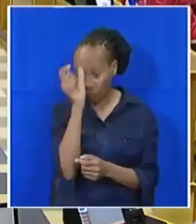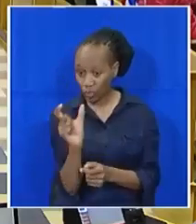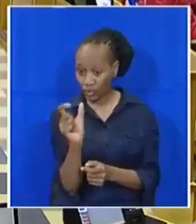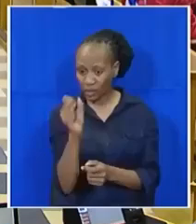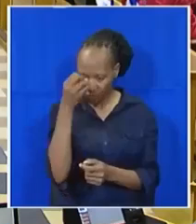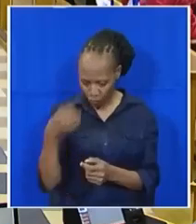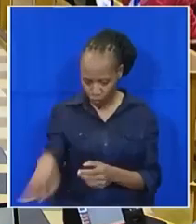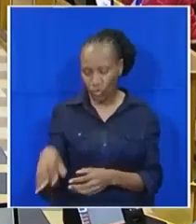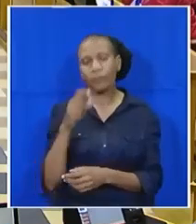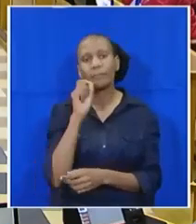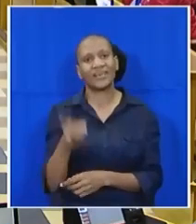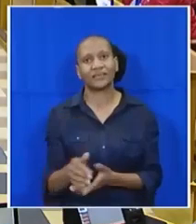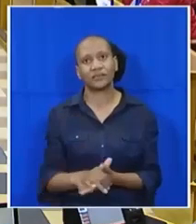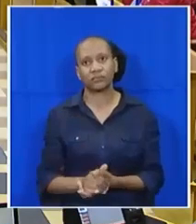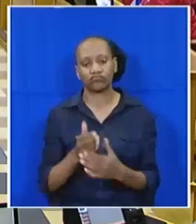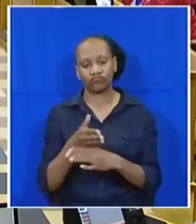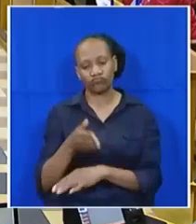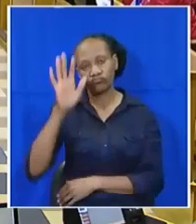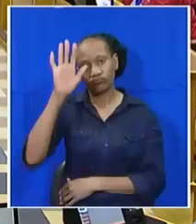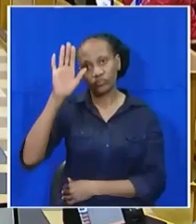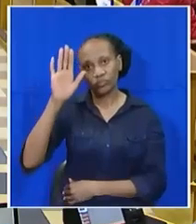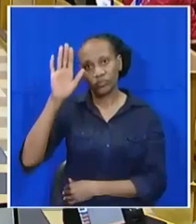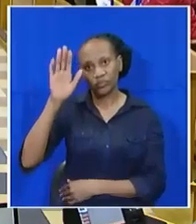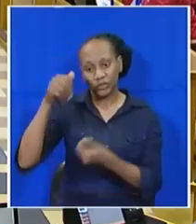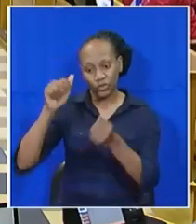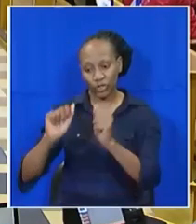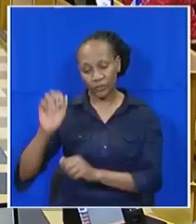Point of order, Chair.